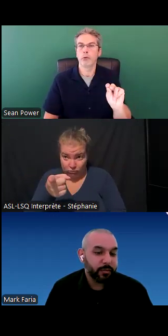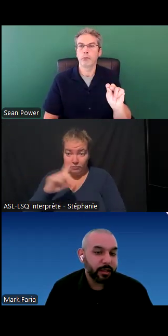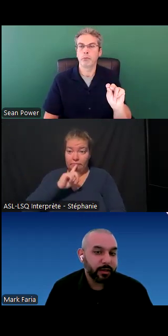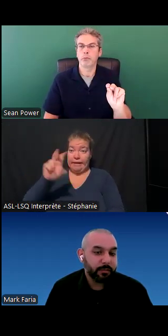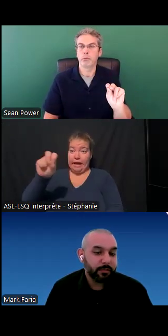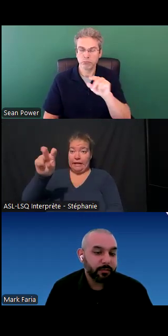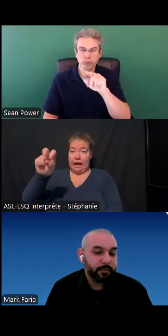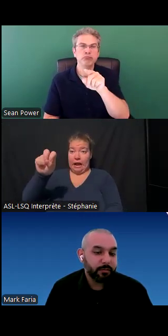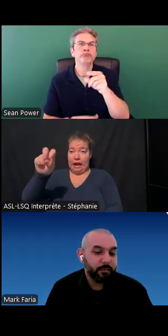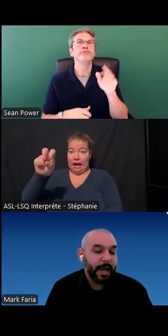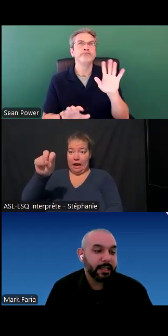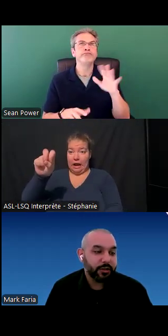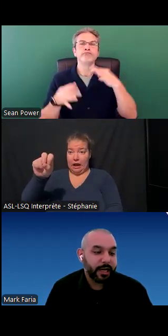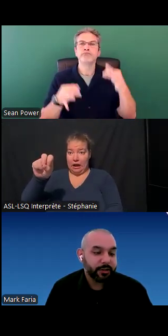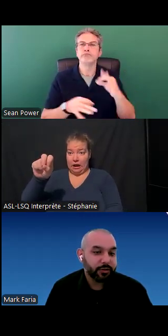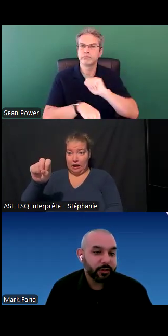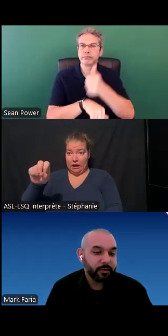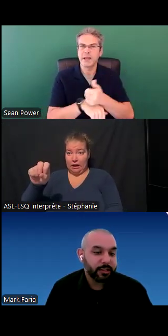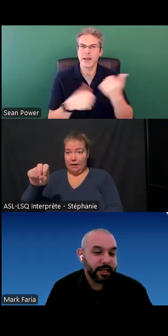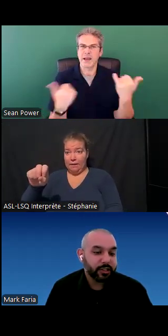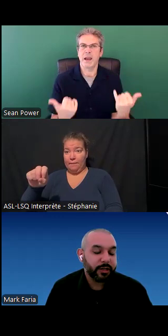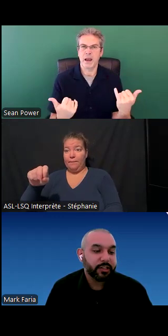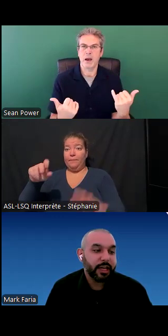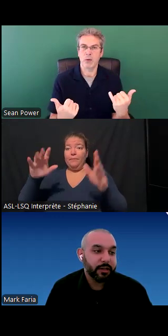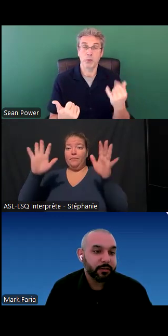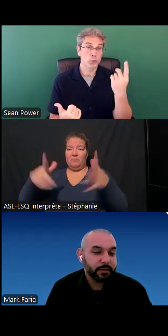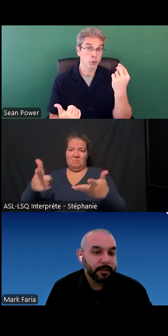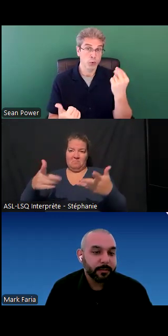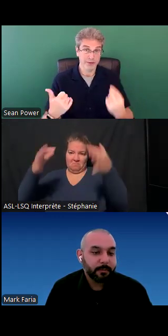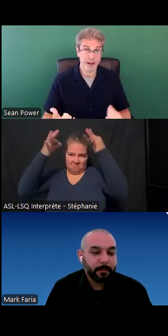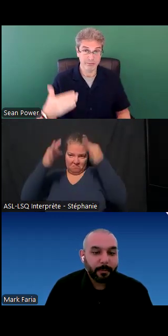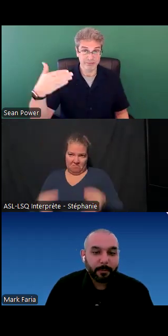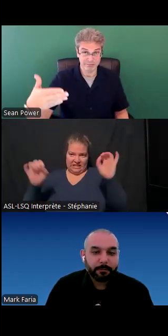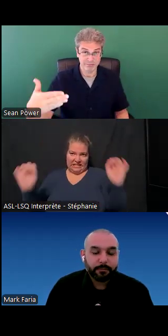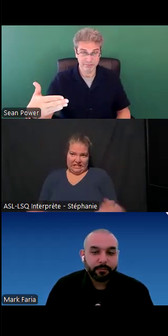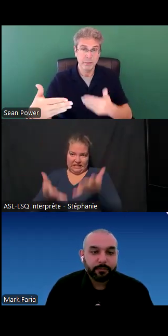to backdate your tax returns with the tax credit is 10 years.